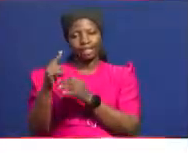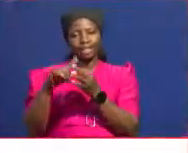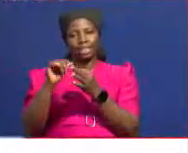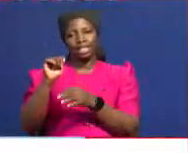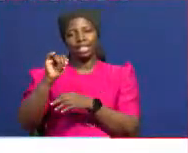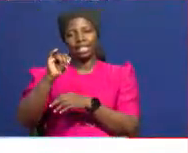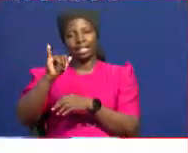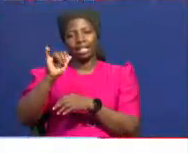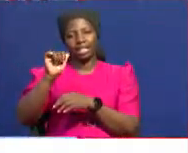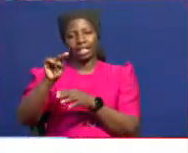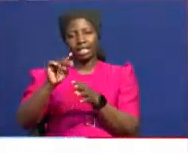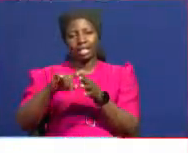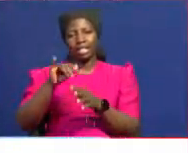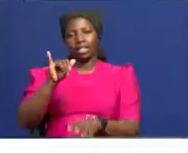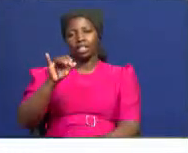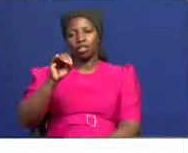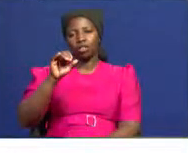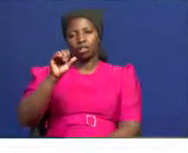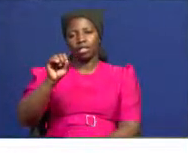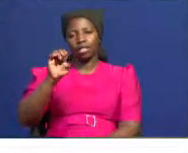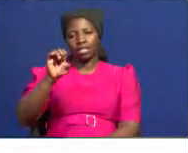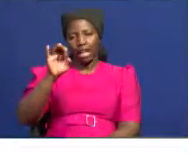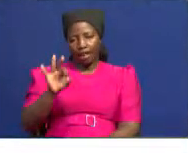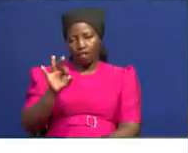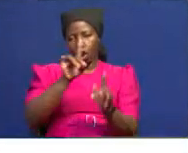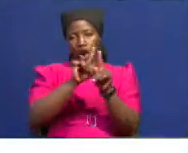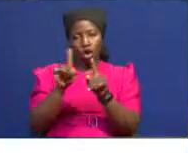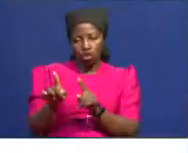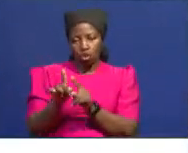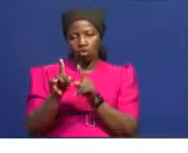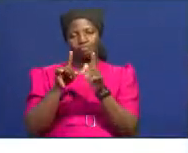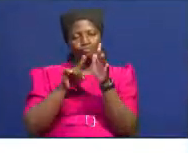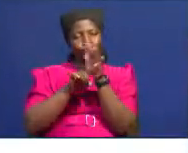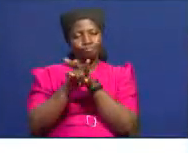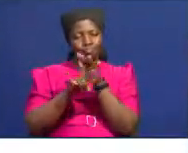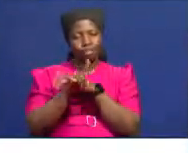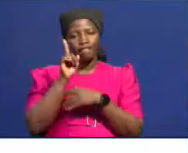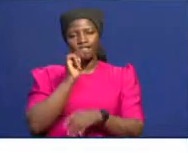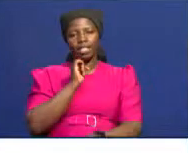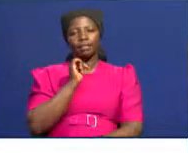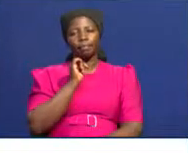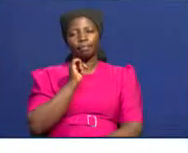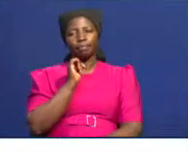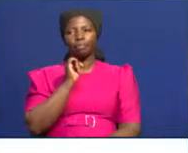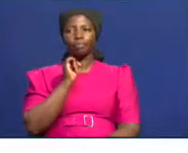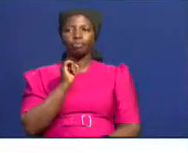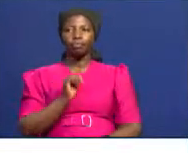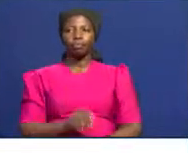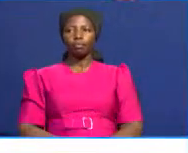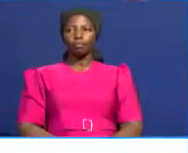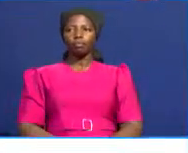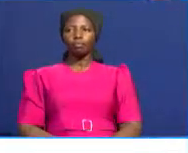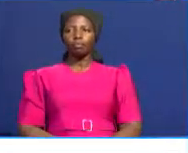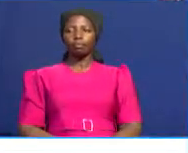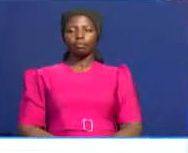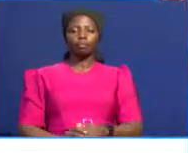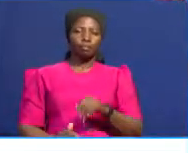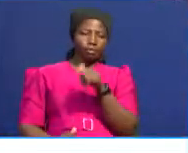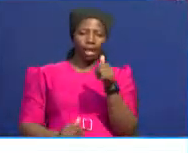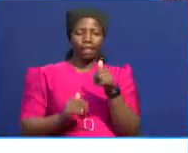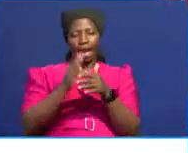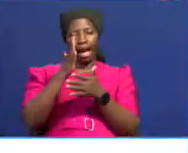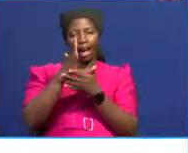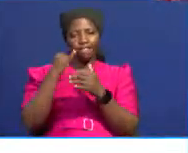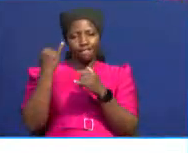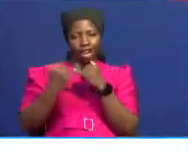Youssef Jouad also registered their names on the score sheet. This is beyond Ziad Aziz. In the other